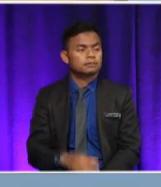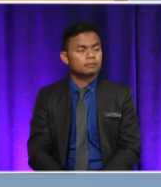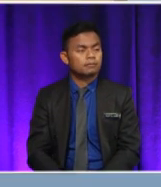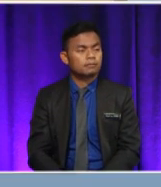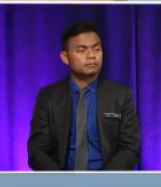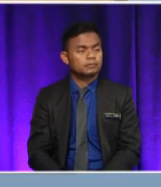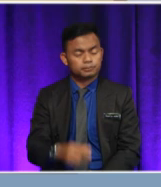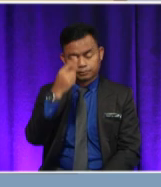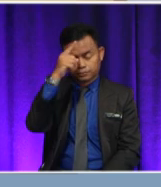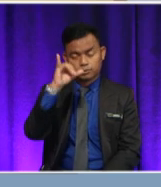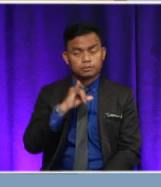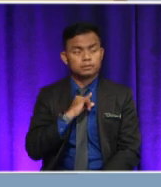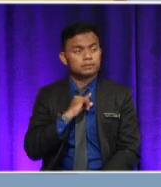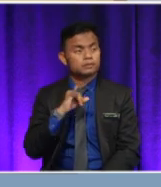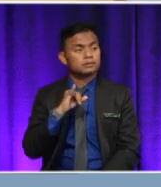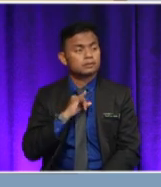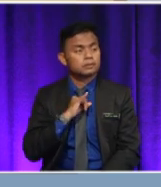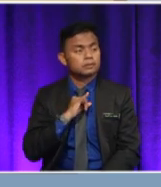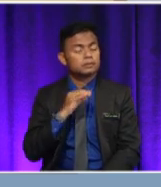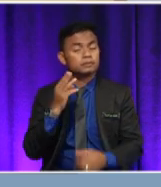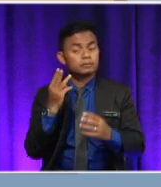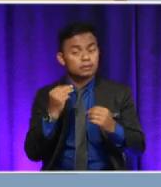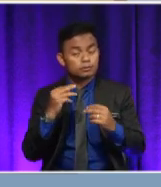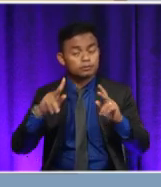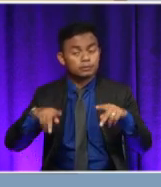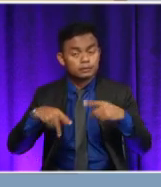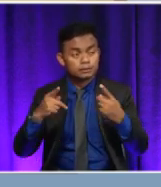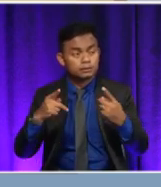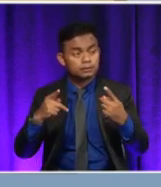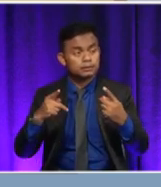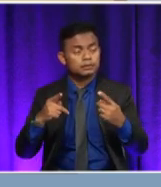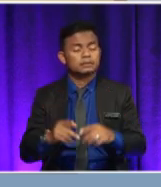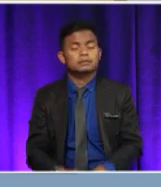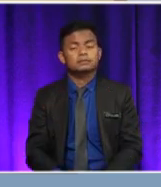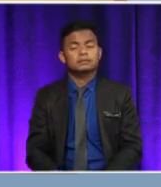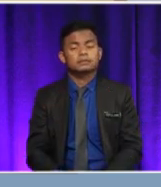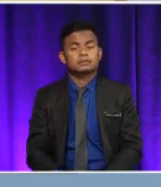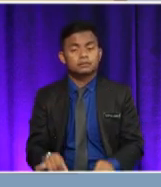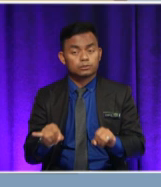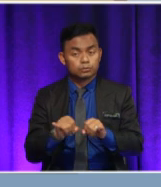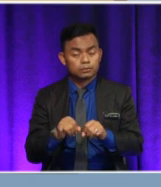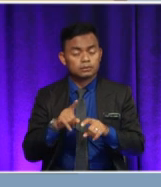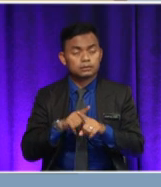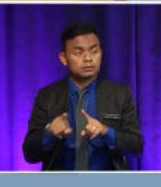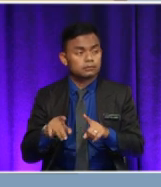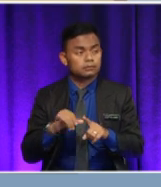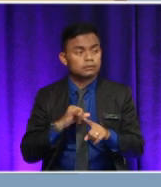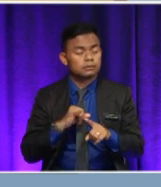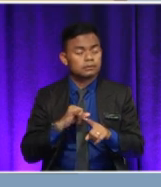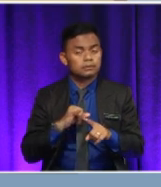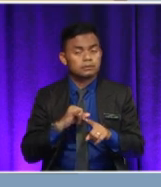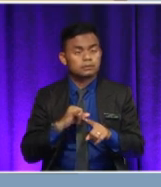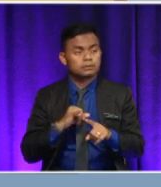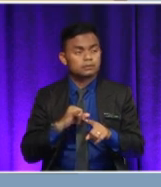For me, I wish I could try what Ed Stafford did, as I really enjoy extreme and thrilling adventure. But I